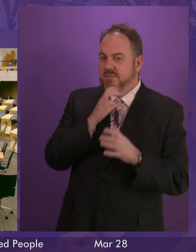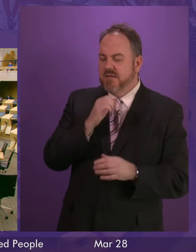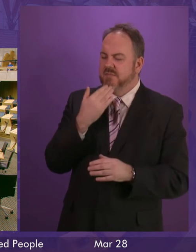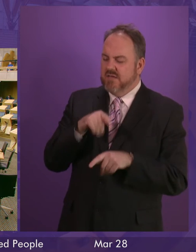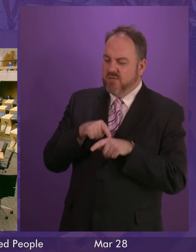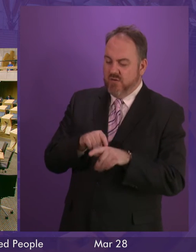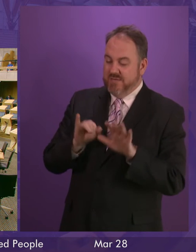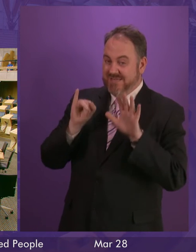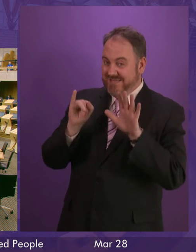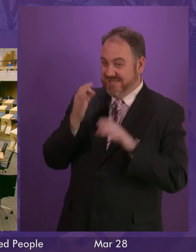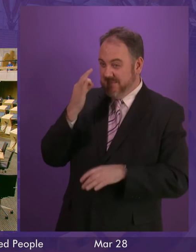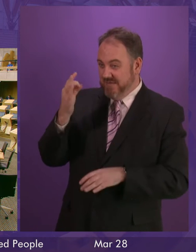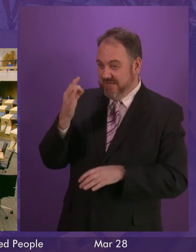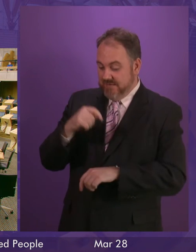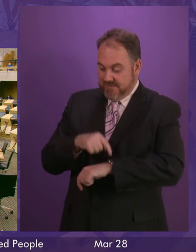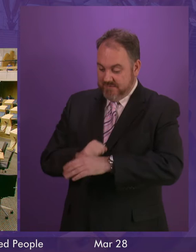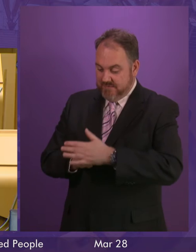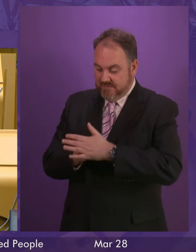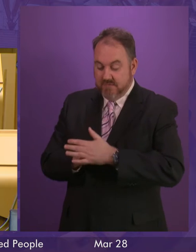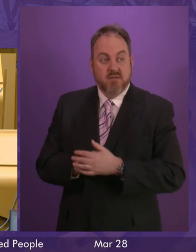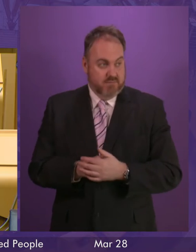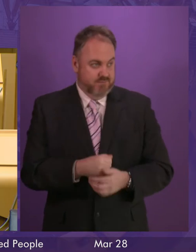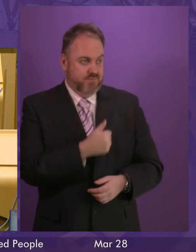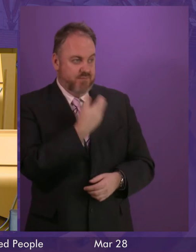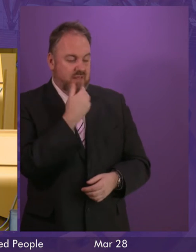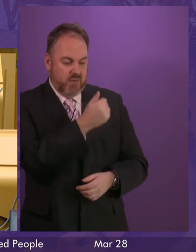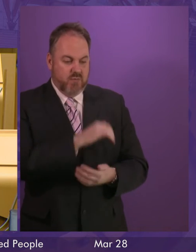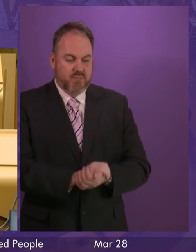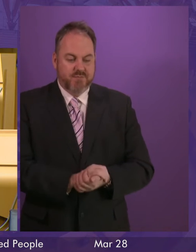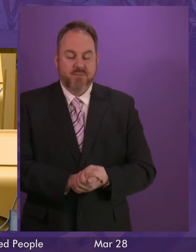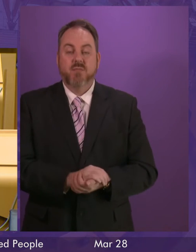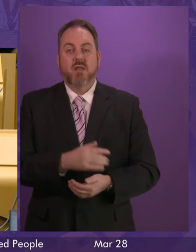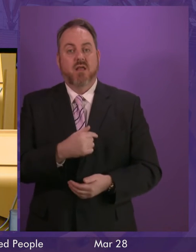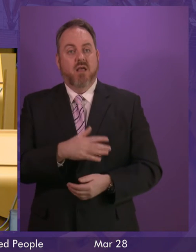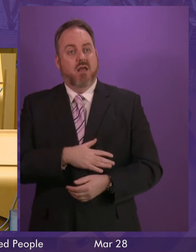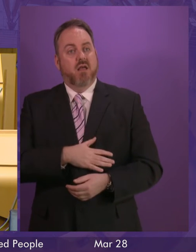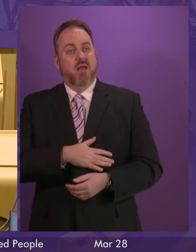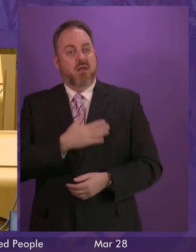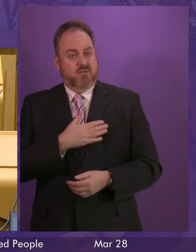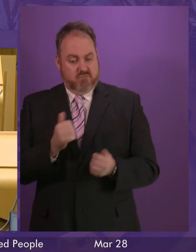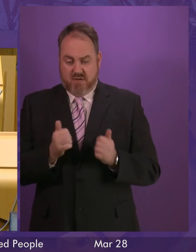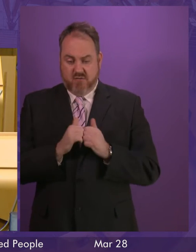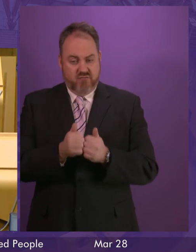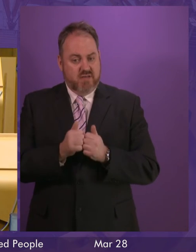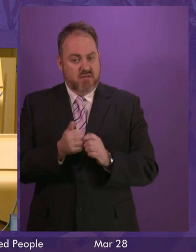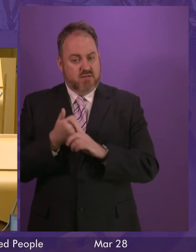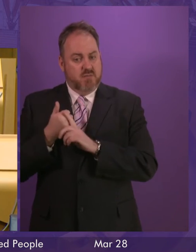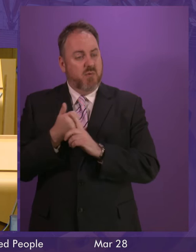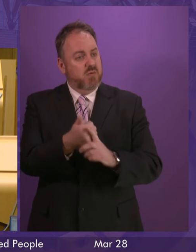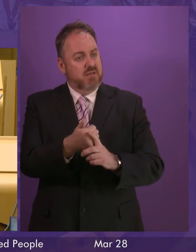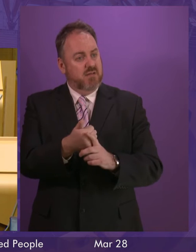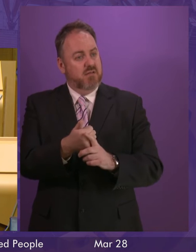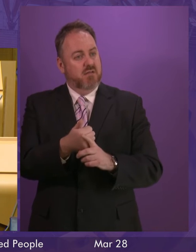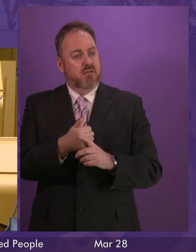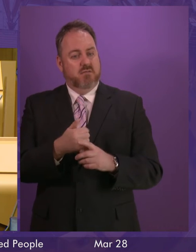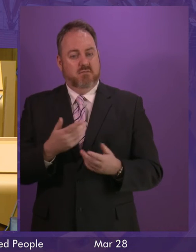indeed, Presiding Officer. I, too, welcome this debate on progressing towards the Fairer Scotland for disabled people and thank all